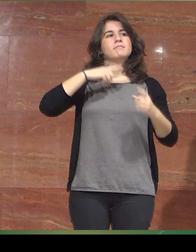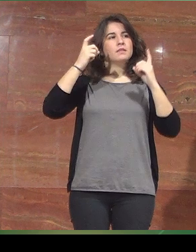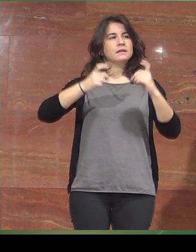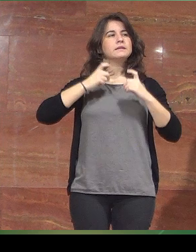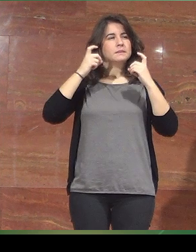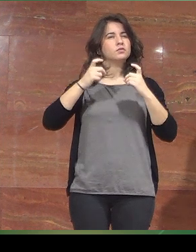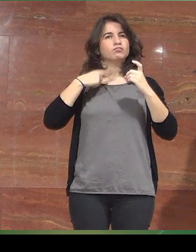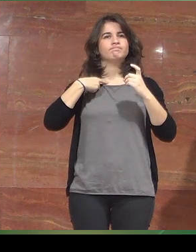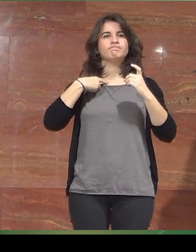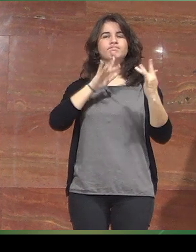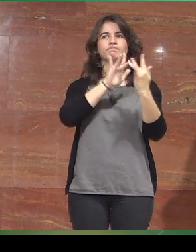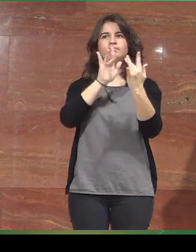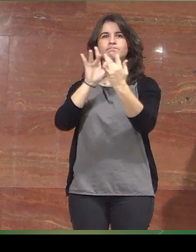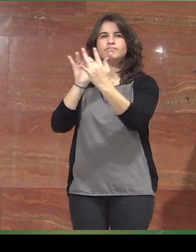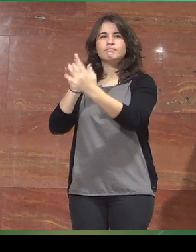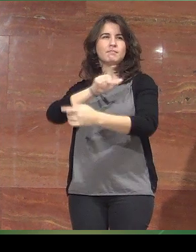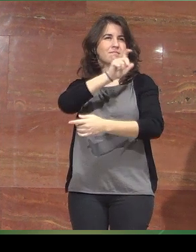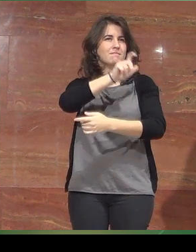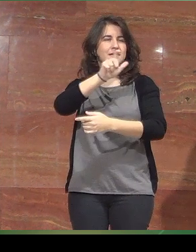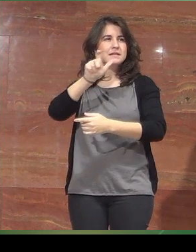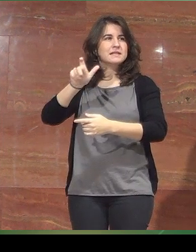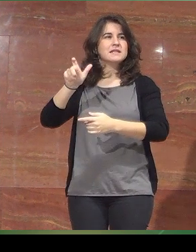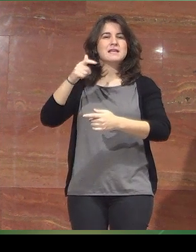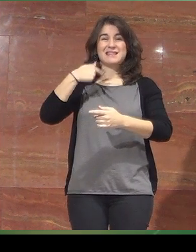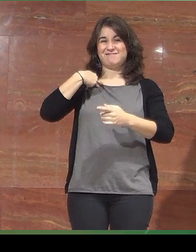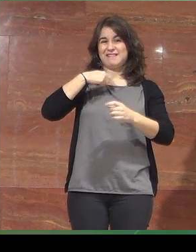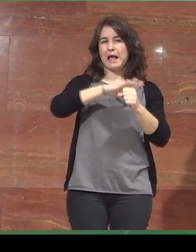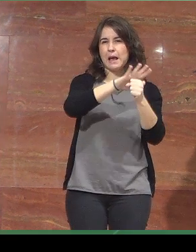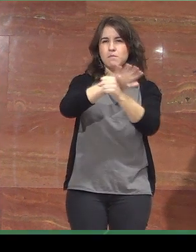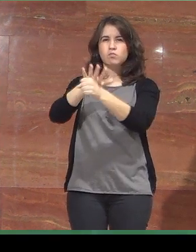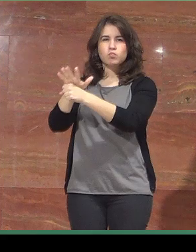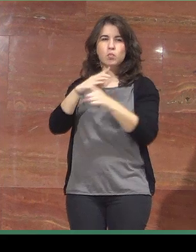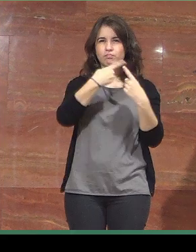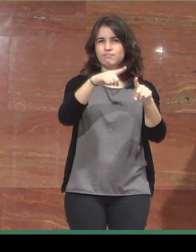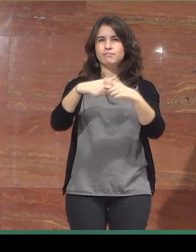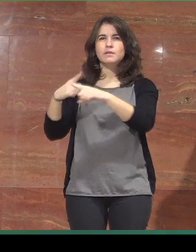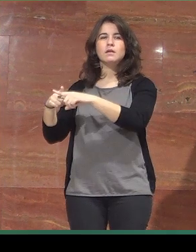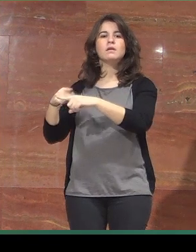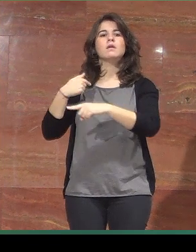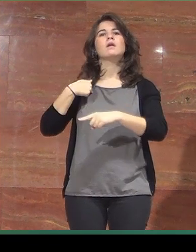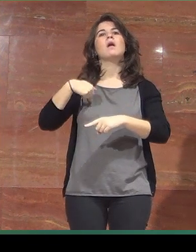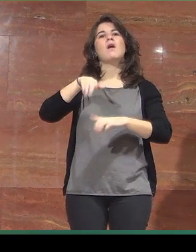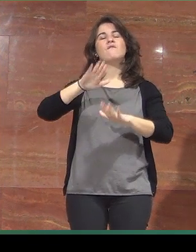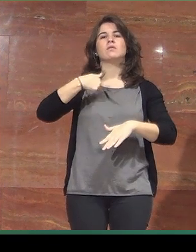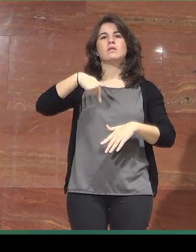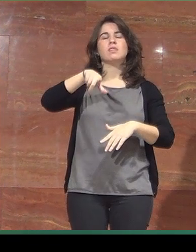And what we recognized very early is that no one-size-fits-all solution.